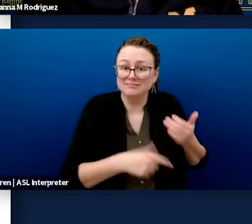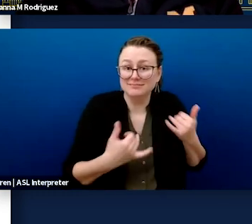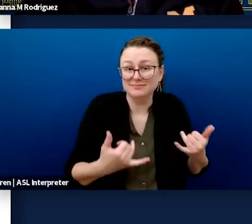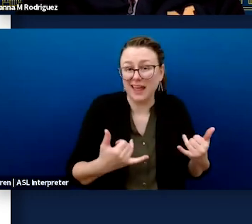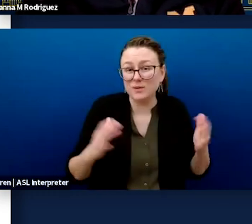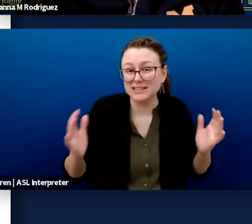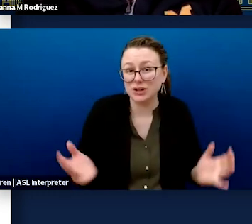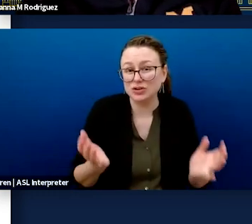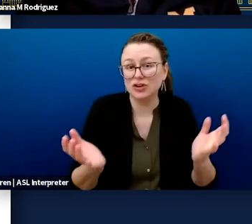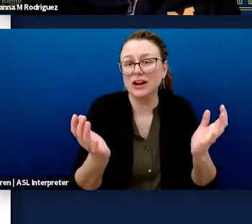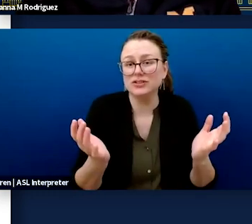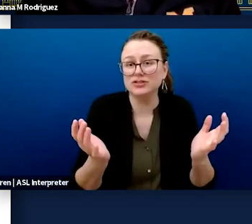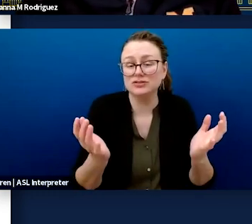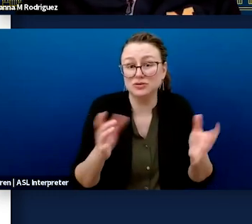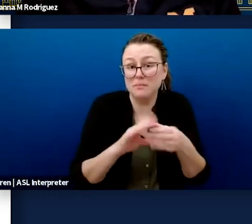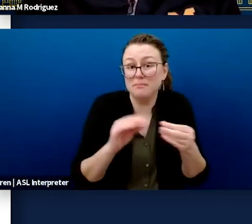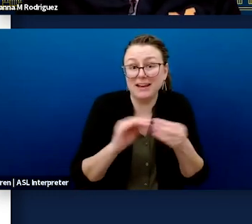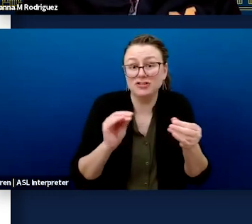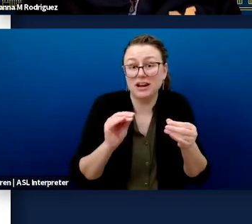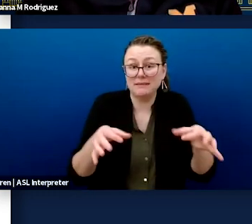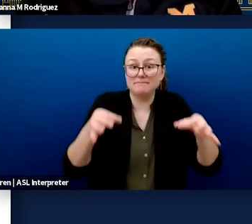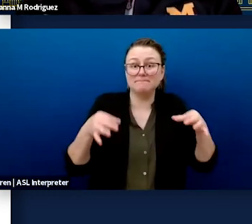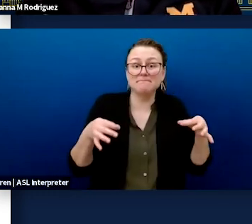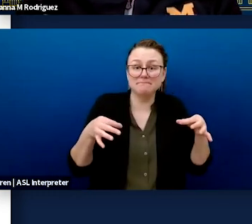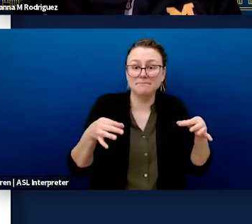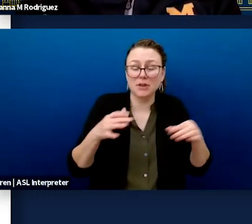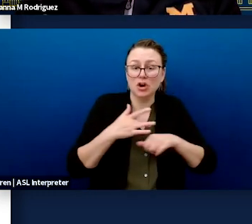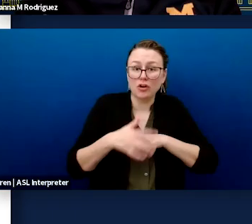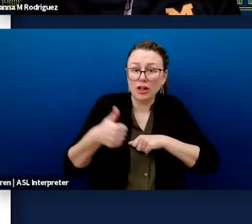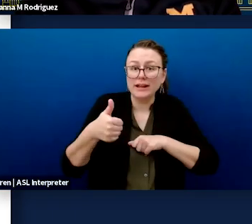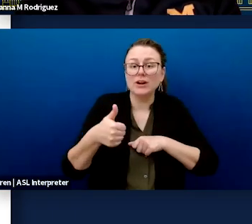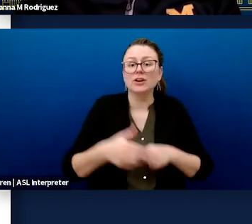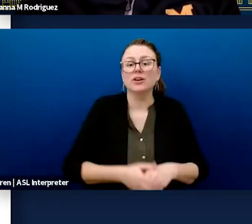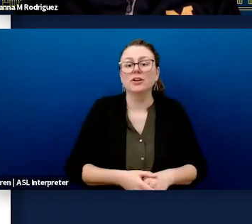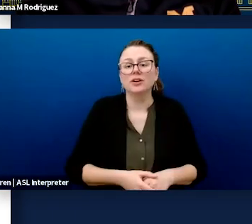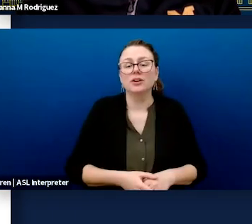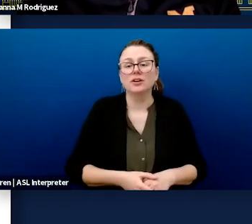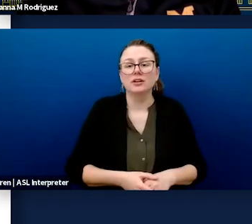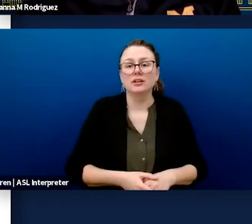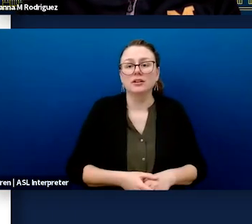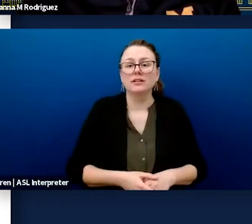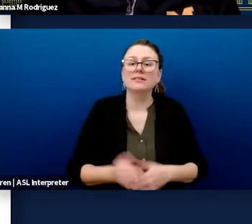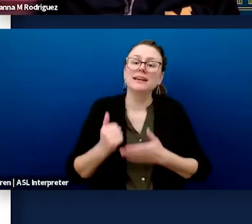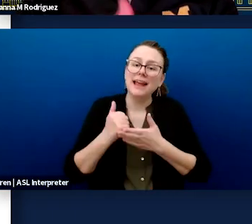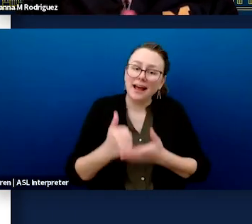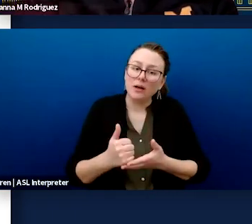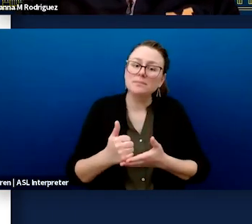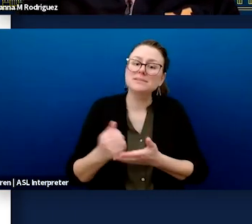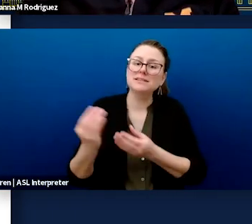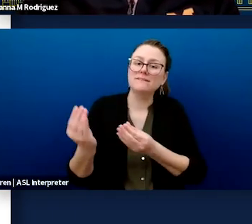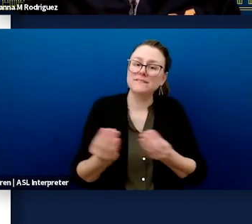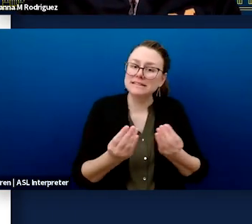encouraged to bring it up a little sooner, because it does help